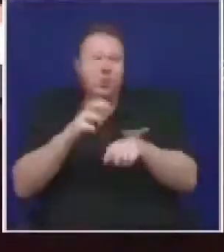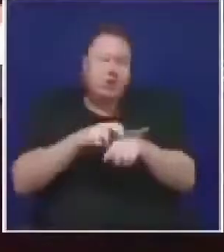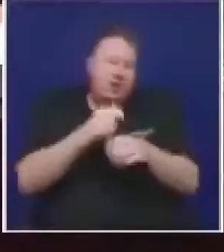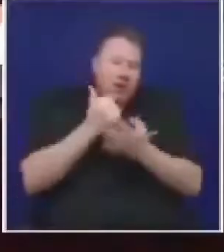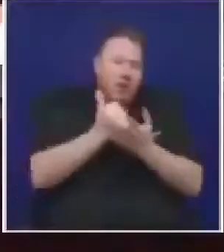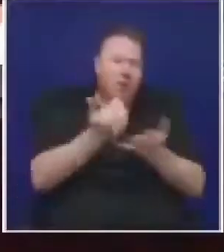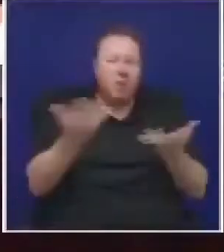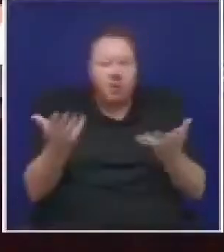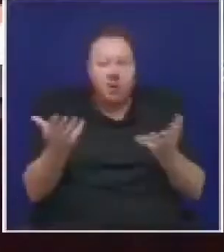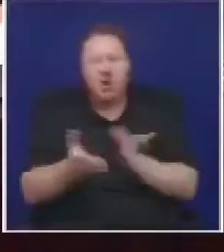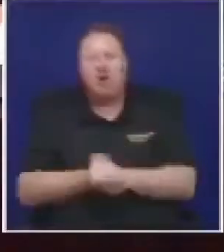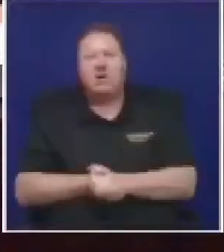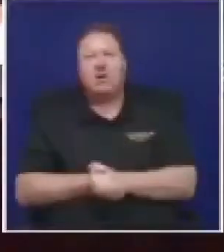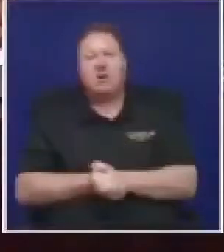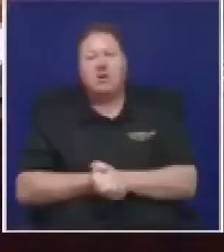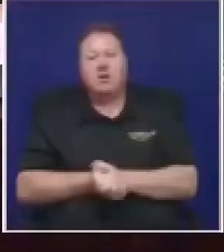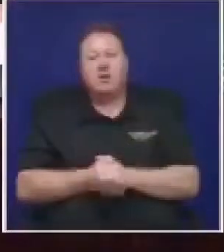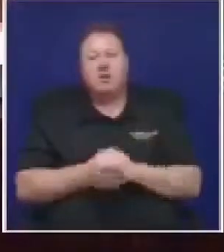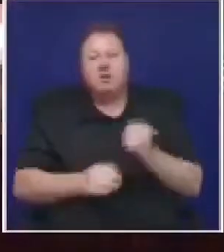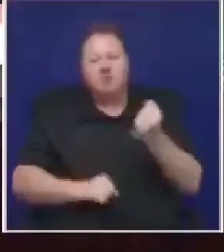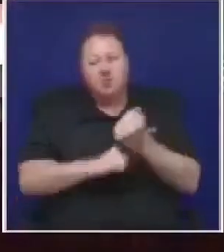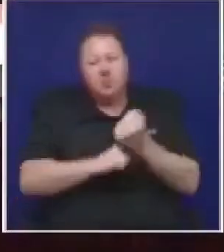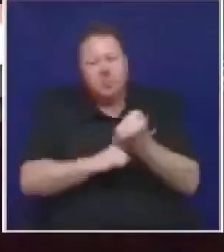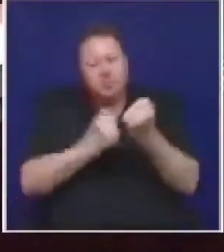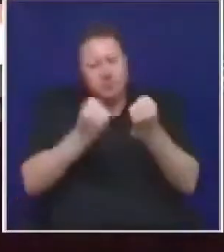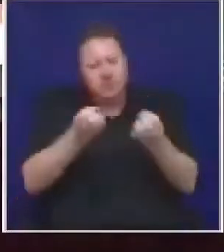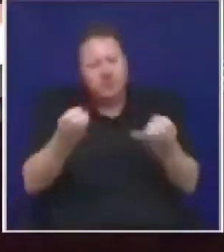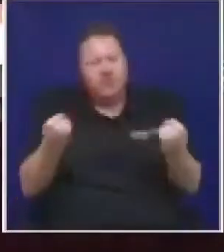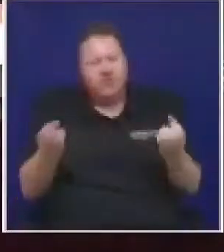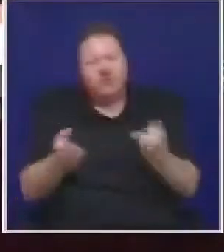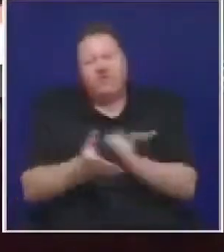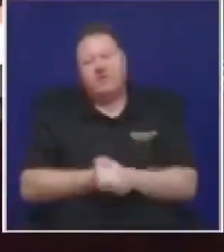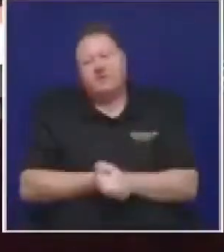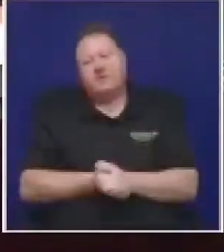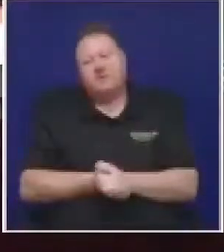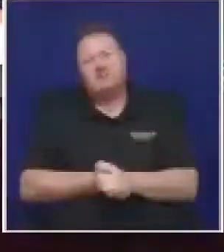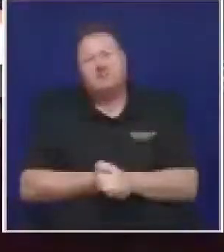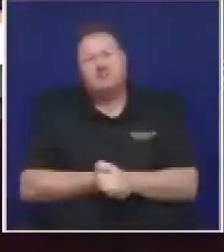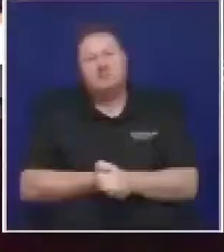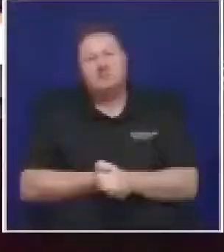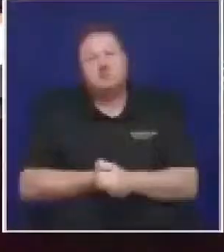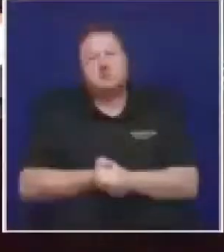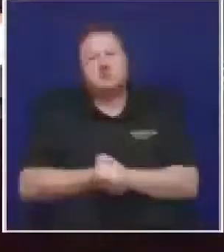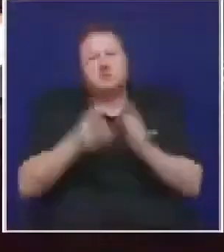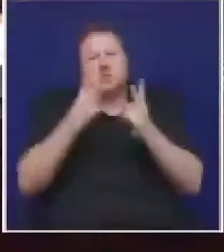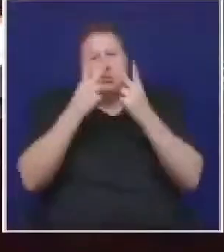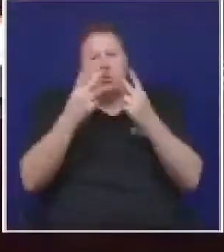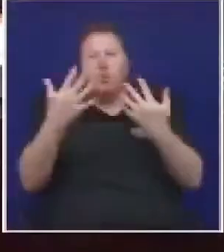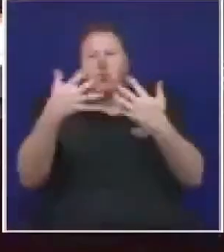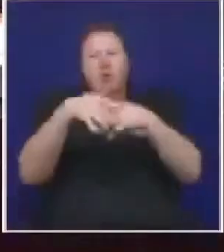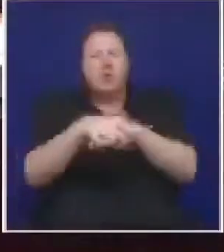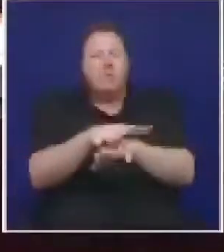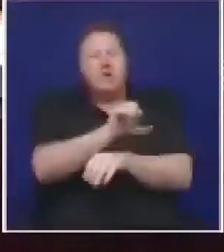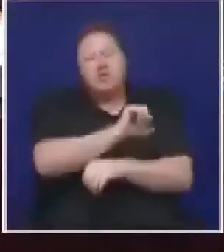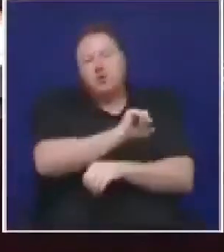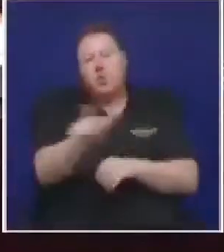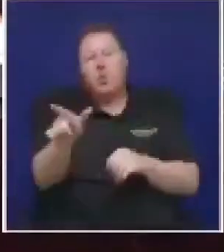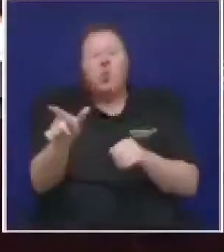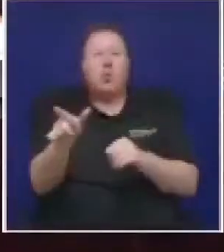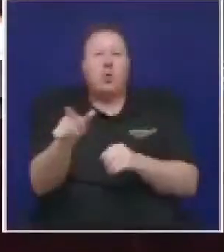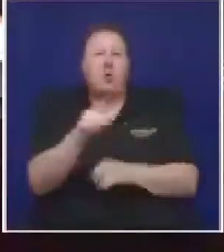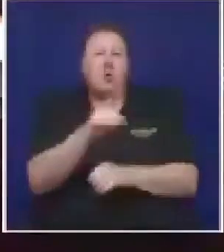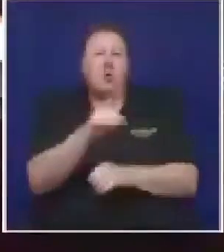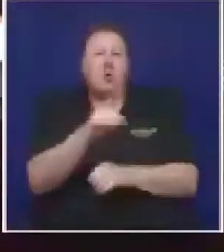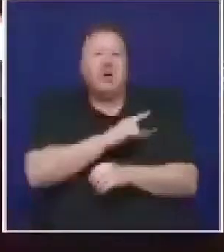help, kind of support, and so on. So we're looking at the combination of all these things so that